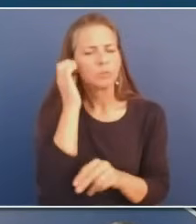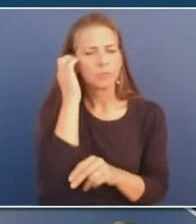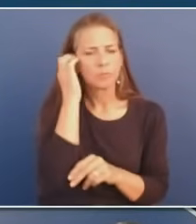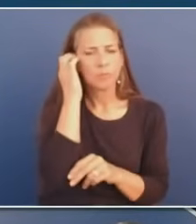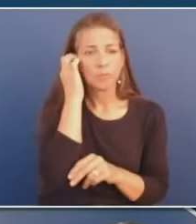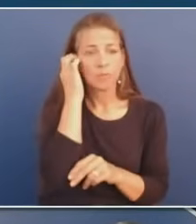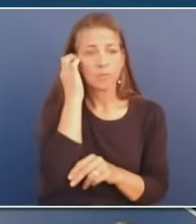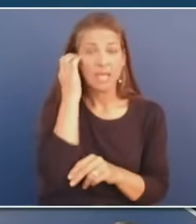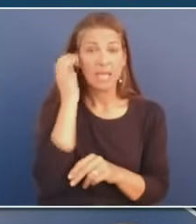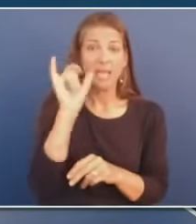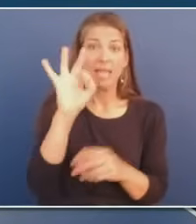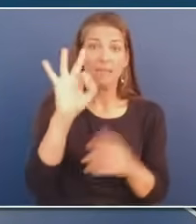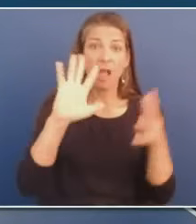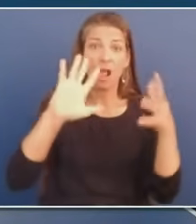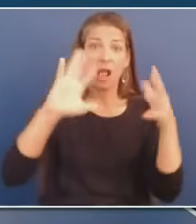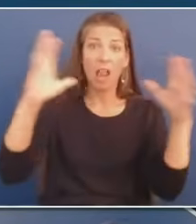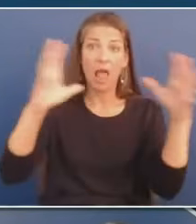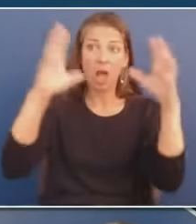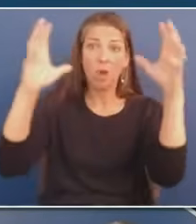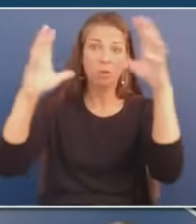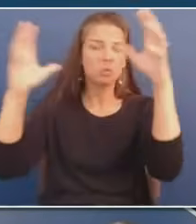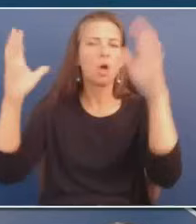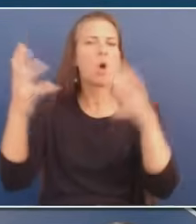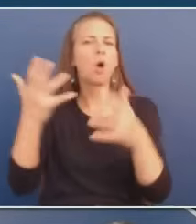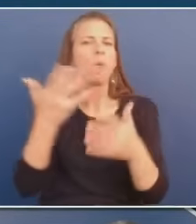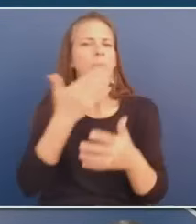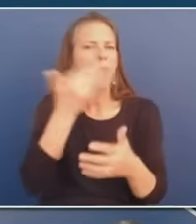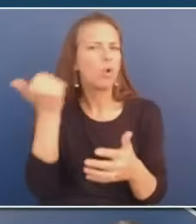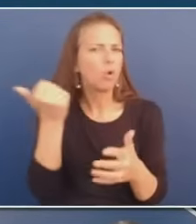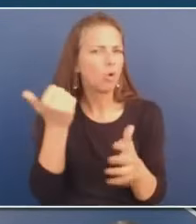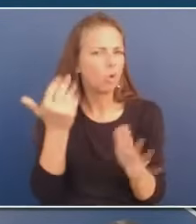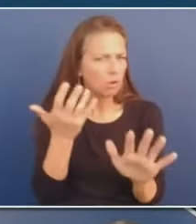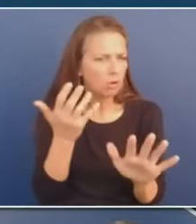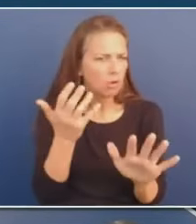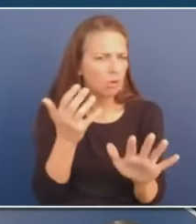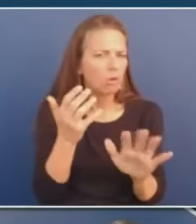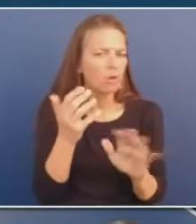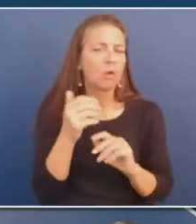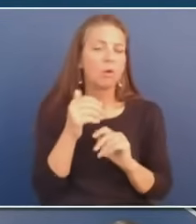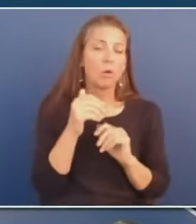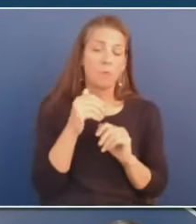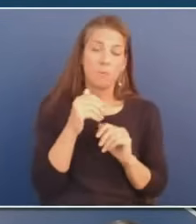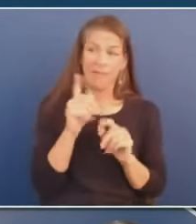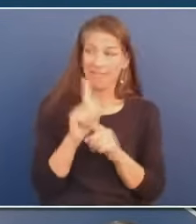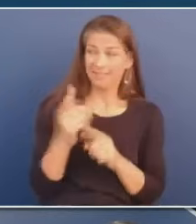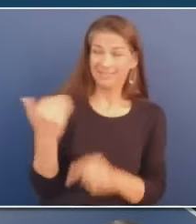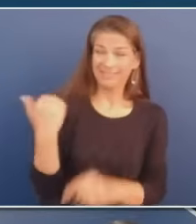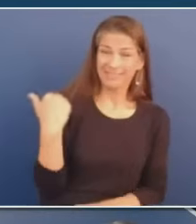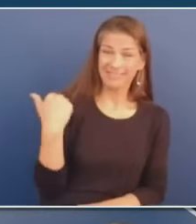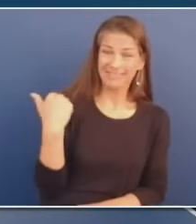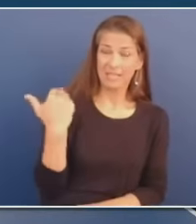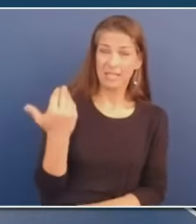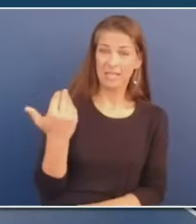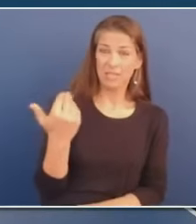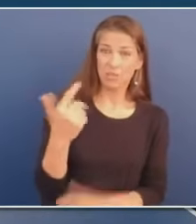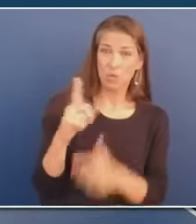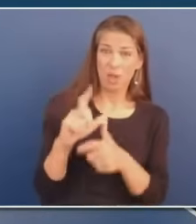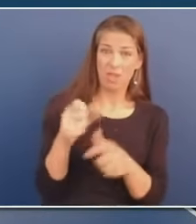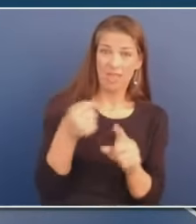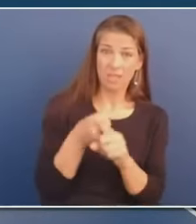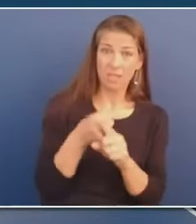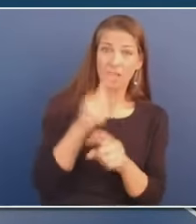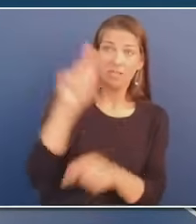That's less charge that's out there. We've seen, like we did on our last round of 20-plus tornadoes, what happens when the sun comes